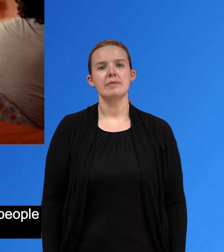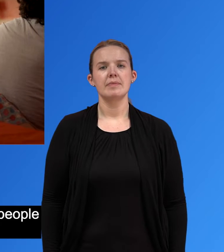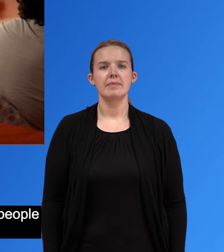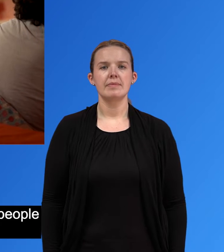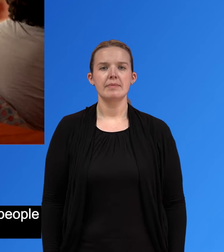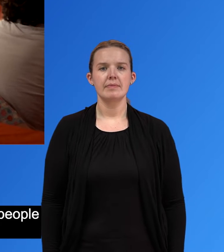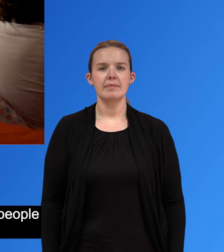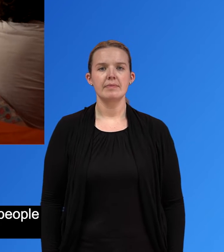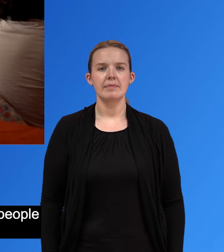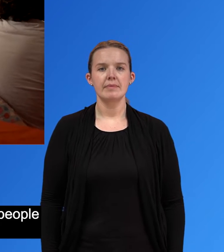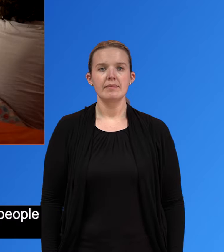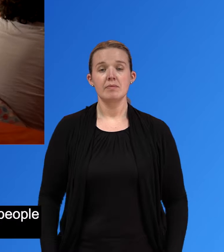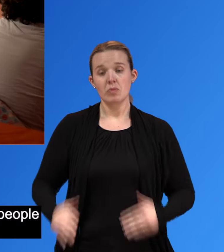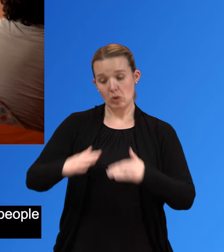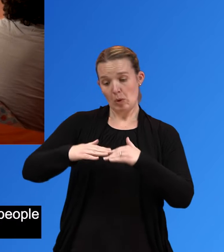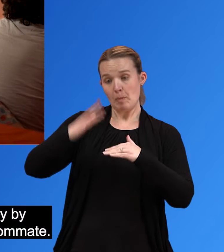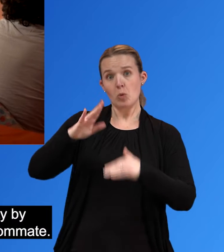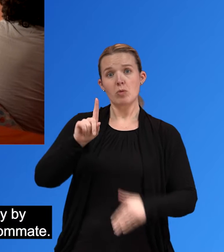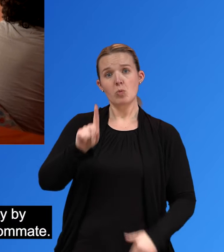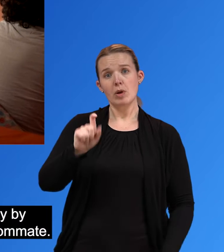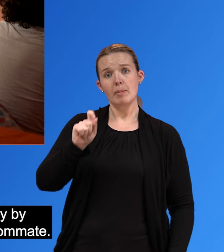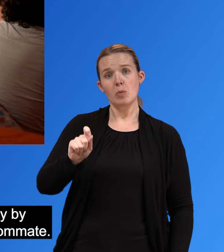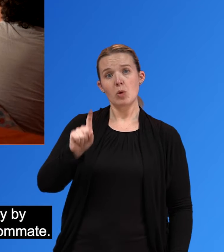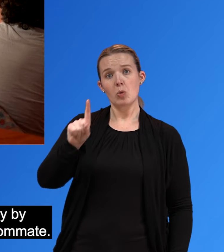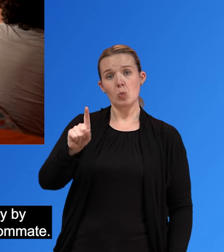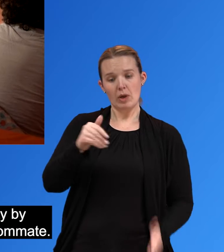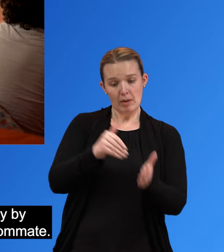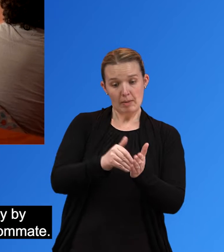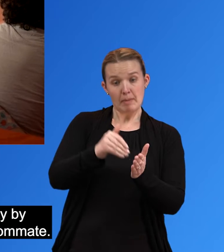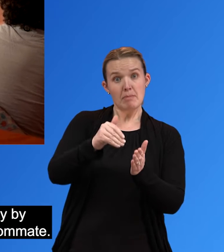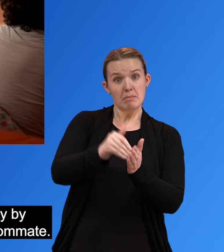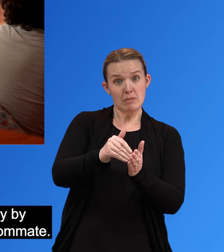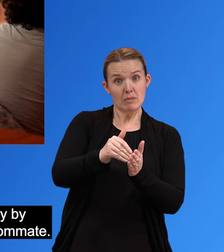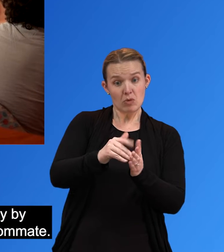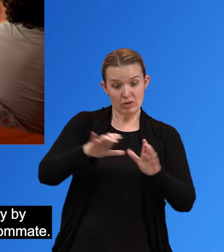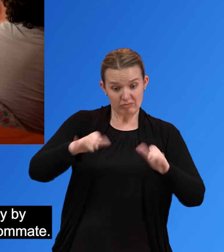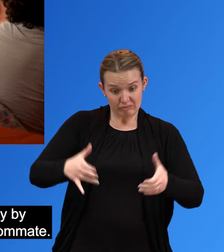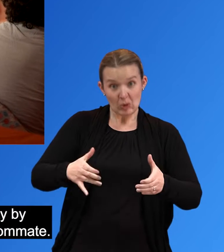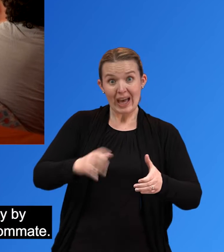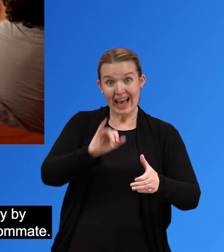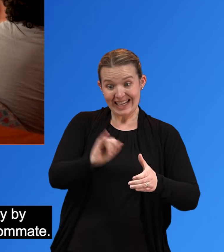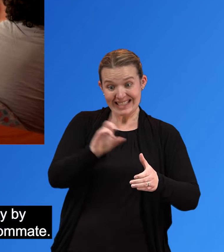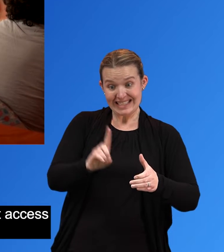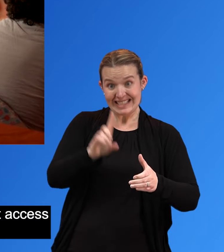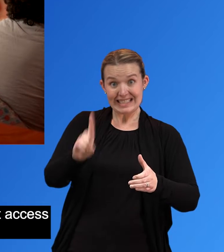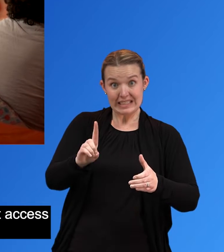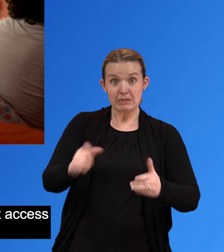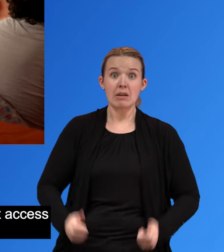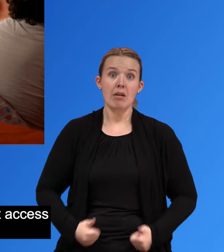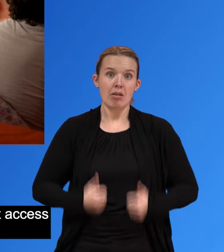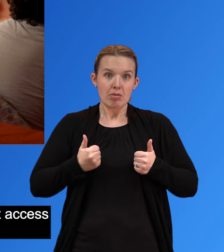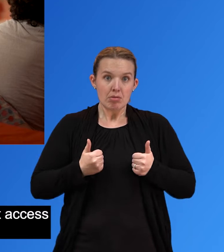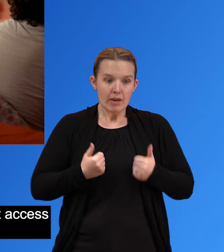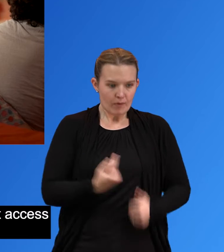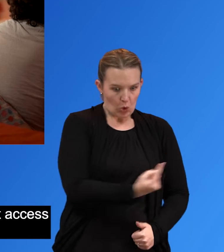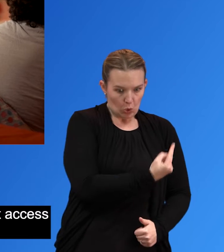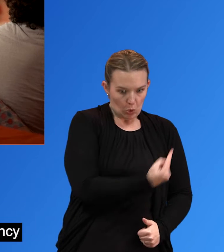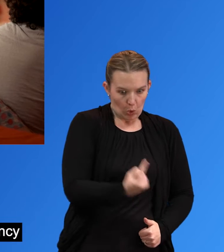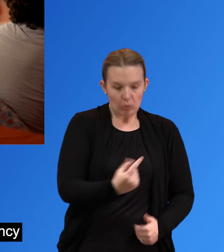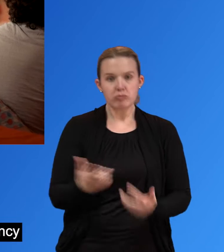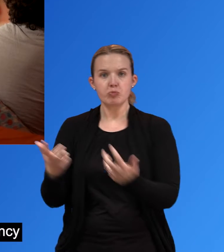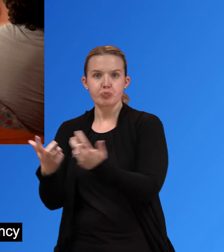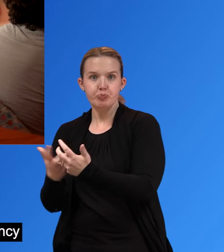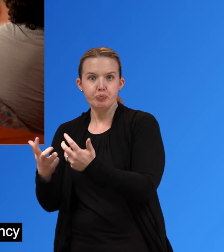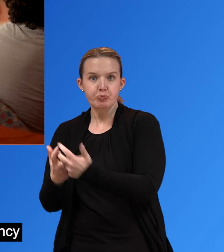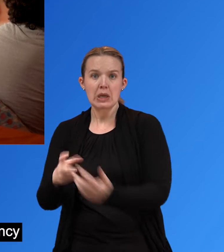More than 1.1 million people with IDD live in the community by themselves or with a roommate. They need independent access to information